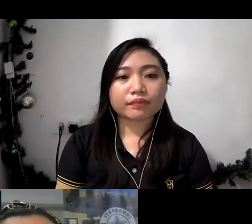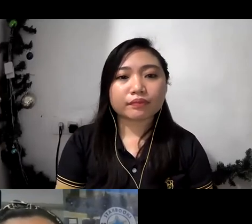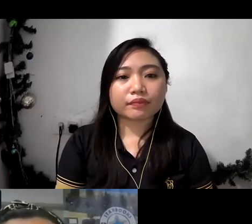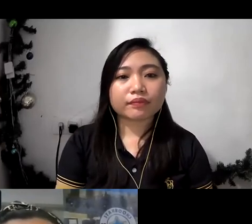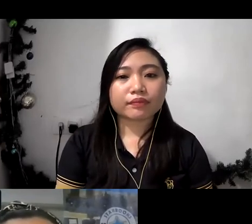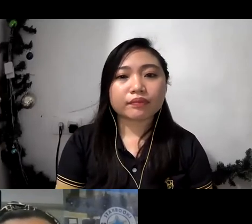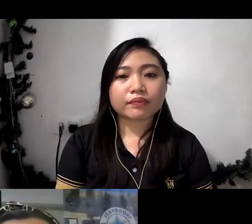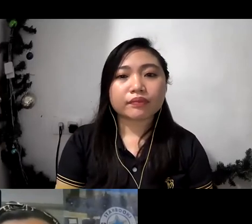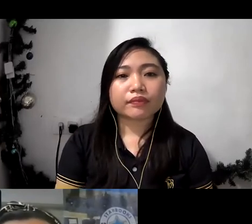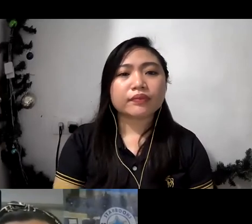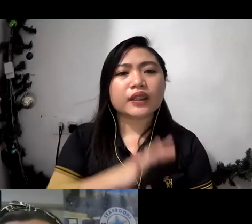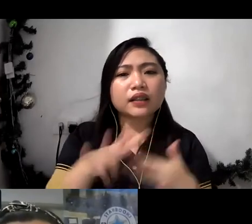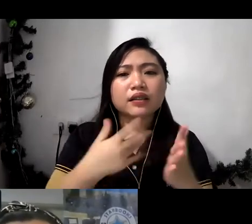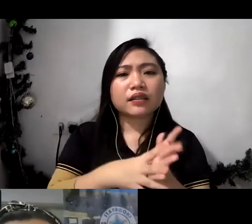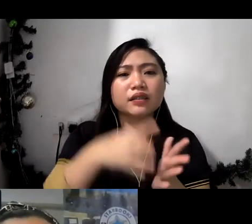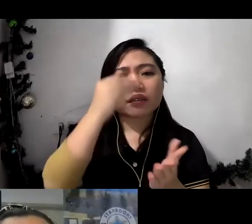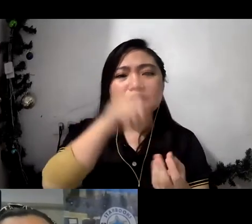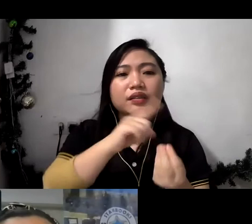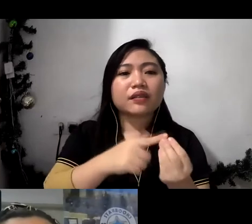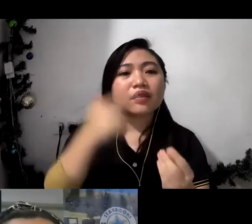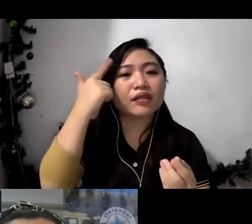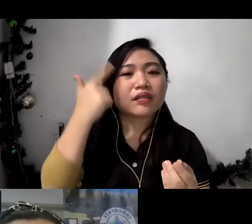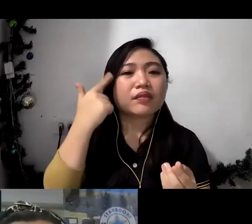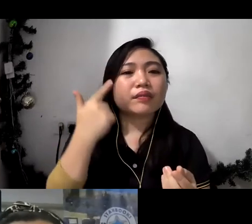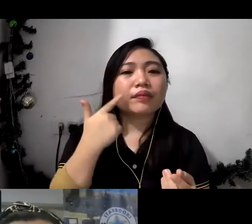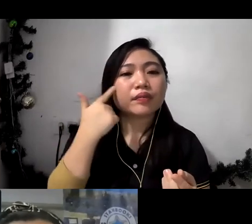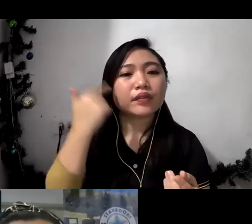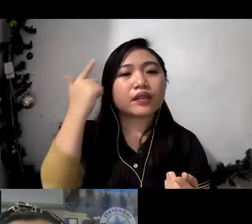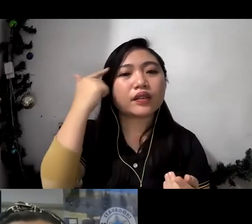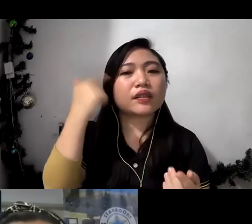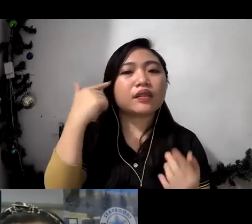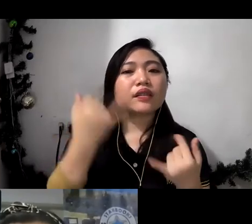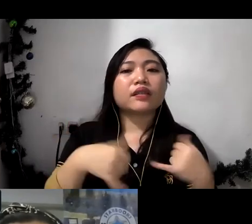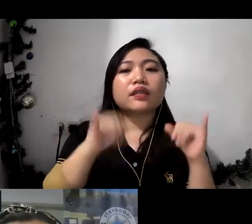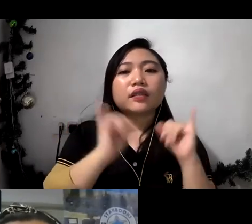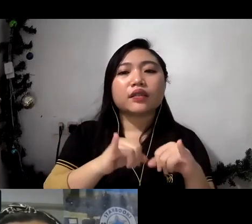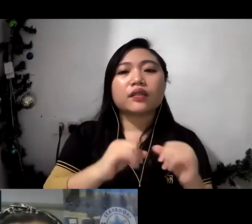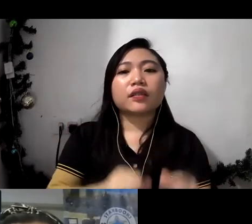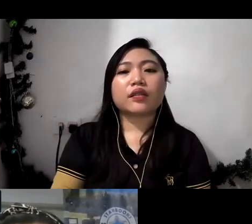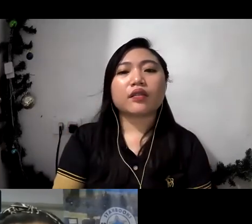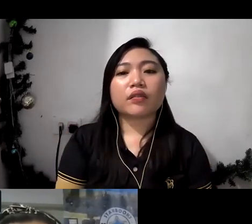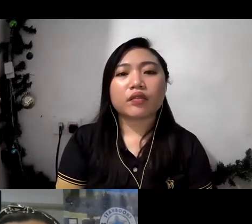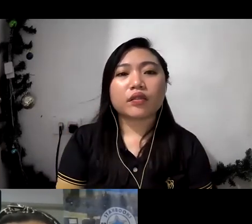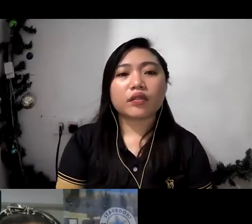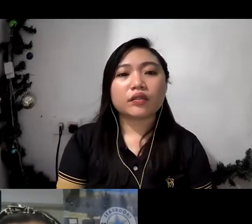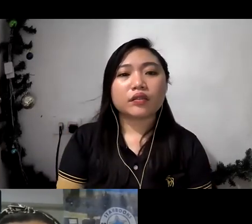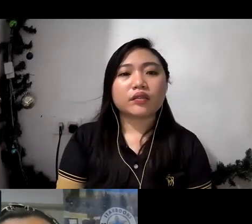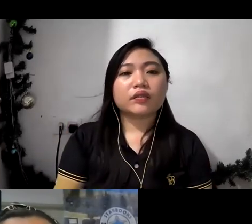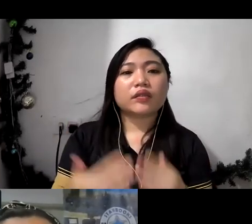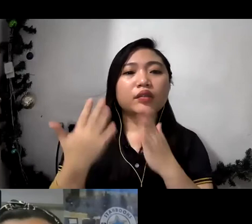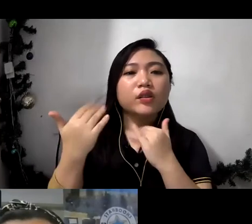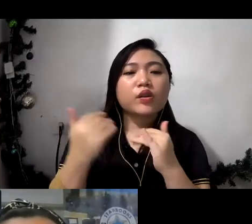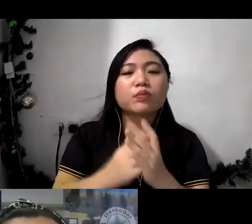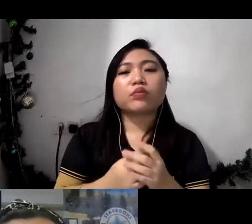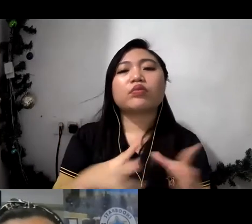ng mga natututunan natin about gender issues, mga gender equality, we hope to provide better service naman sa